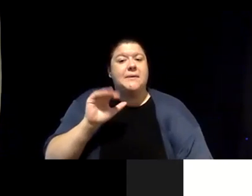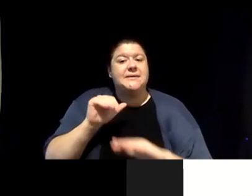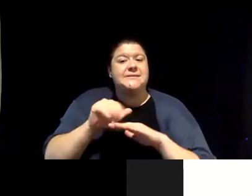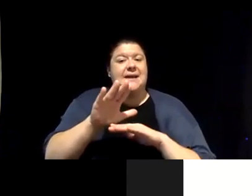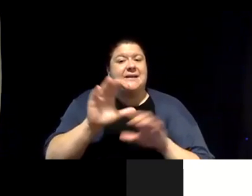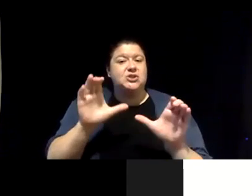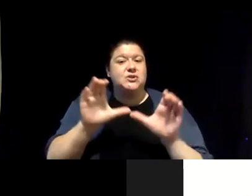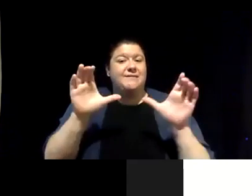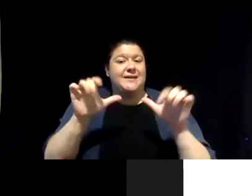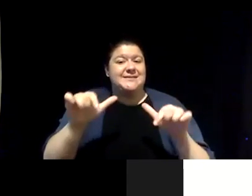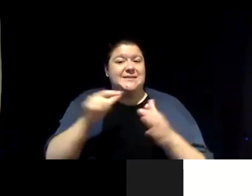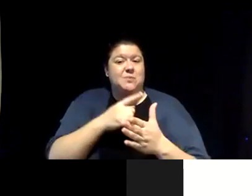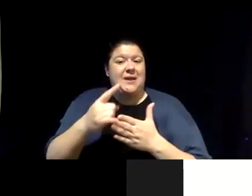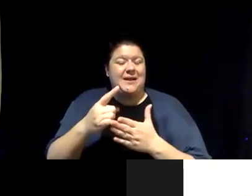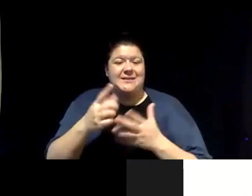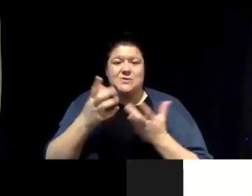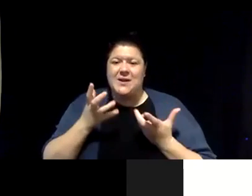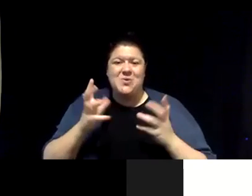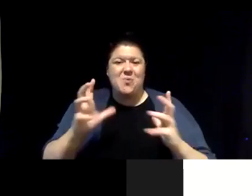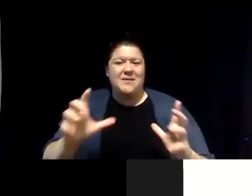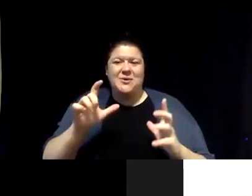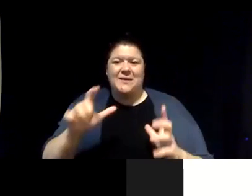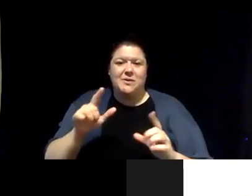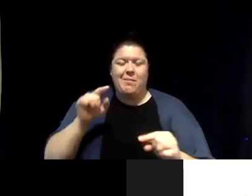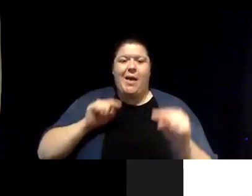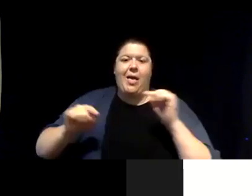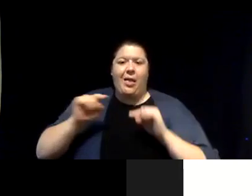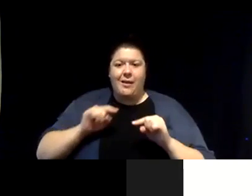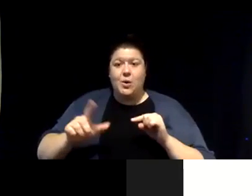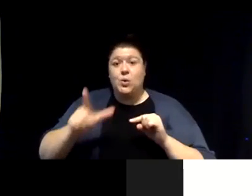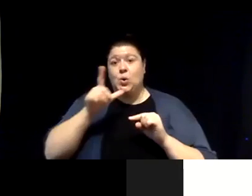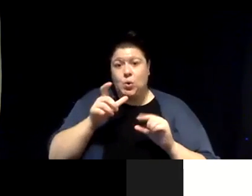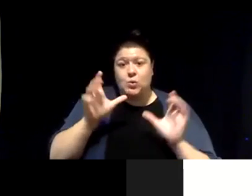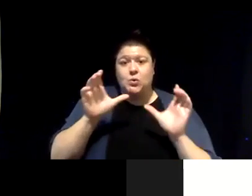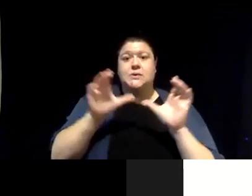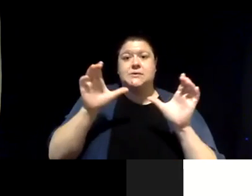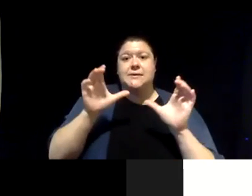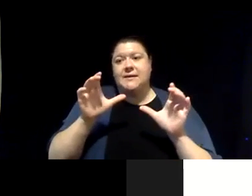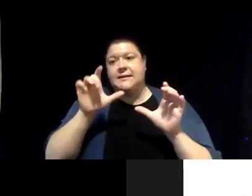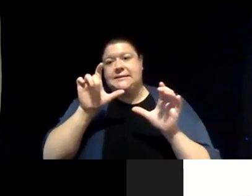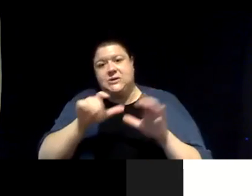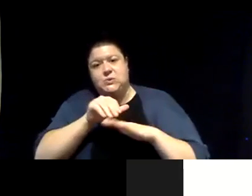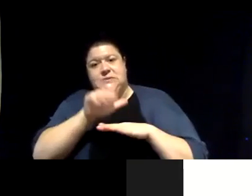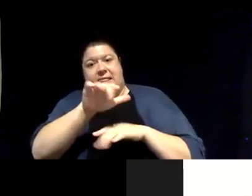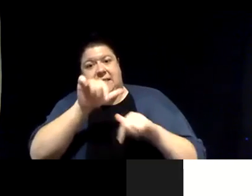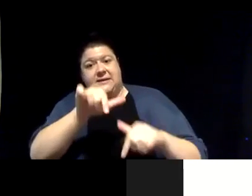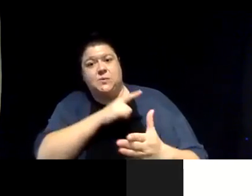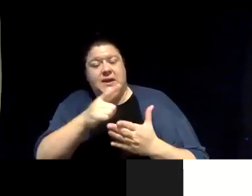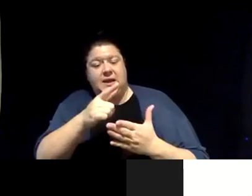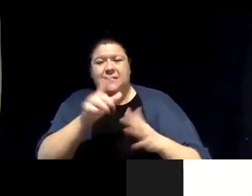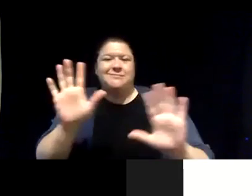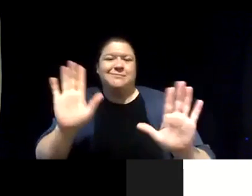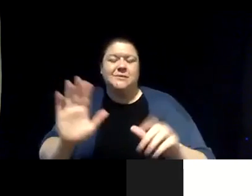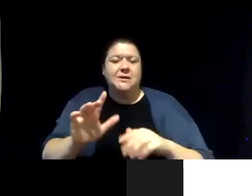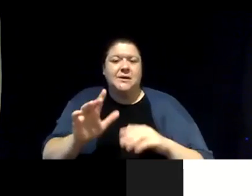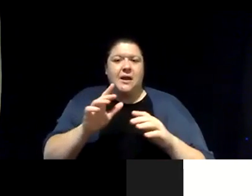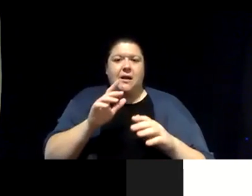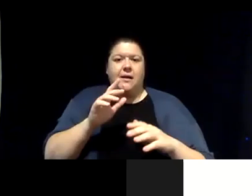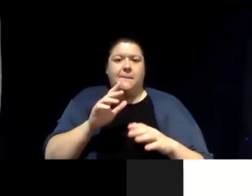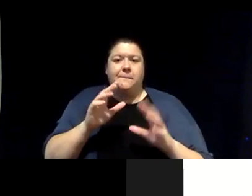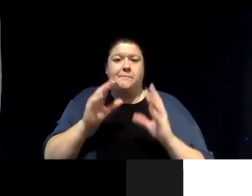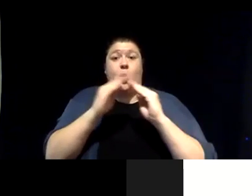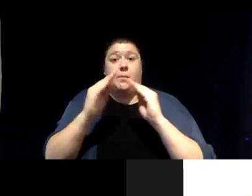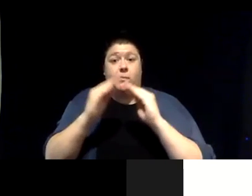to keep going, oh, I have to go back and check to see who took the test, and then sending him the scores, and then having him have to do more